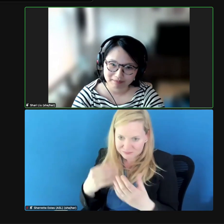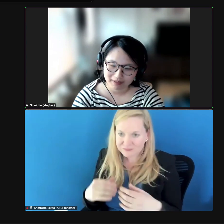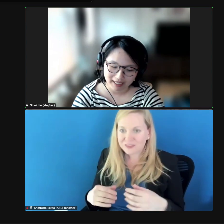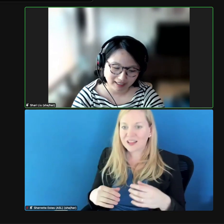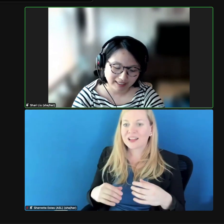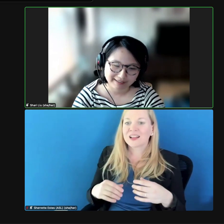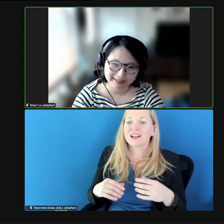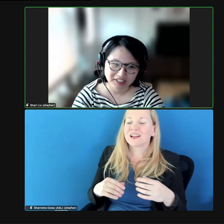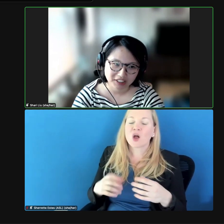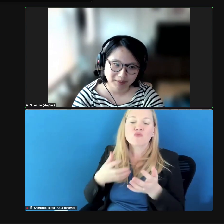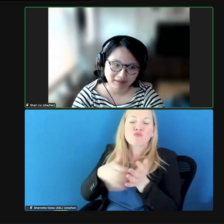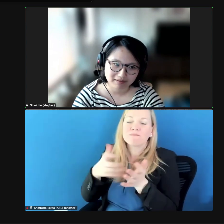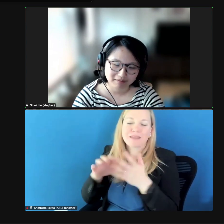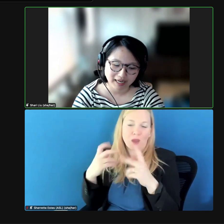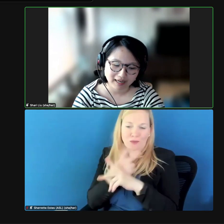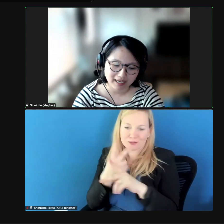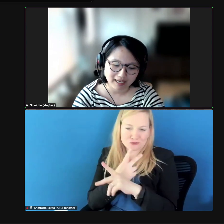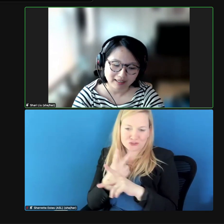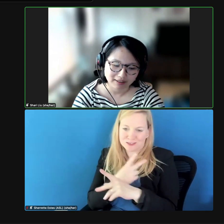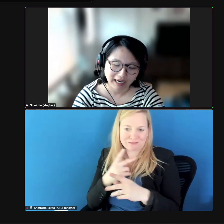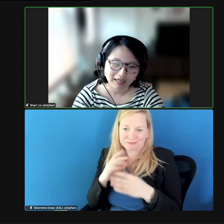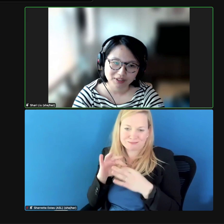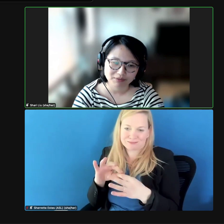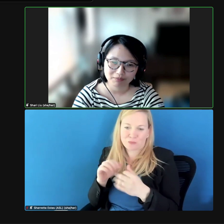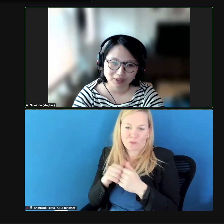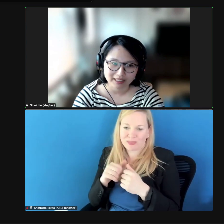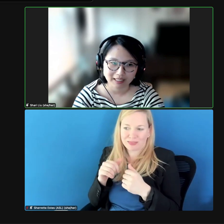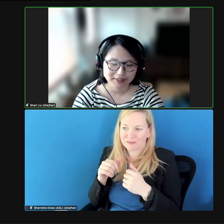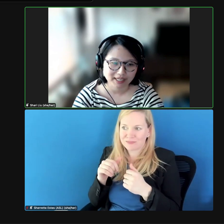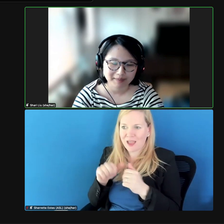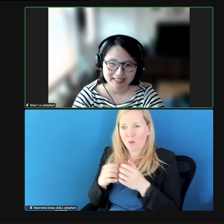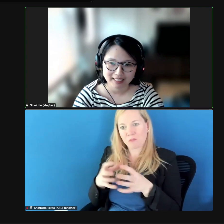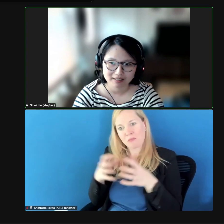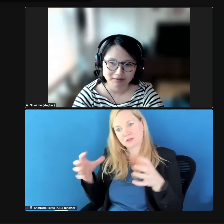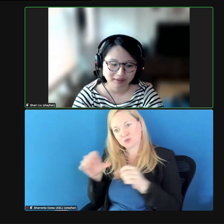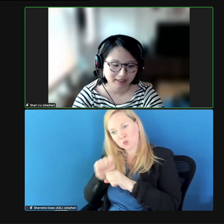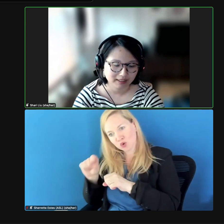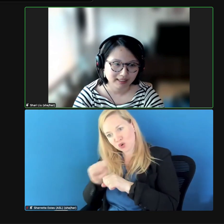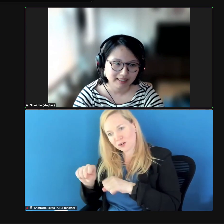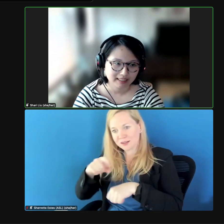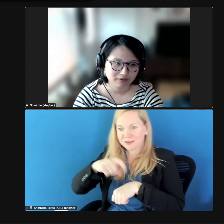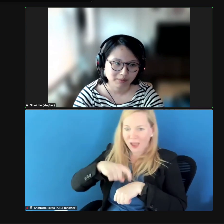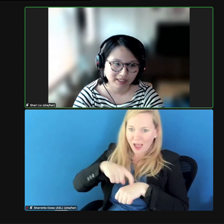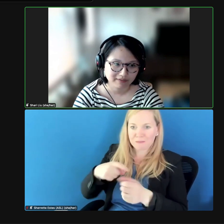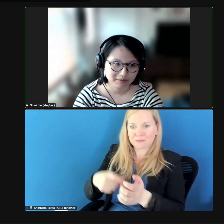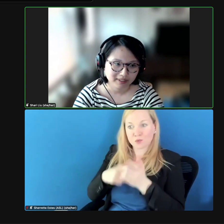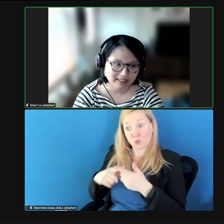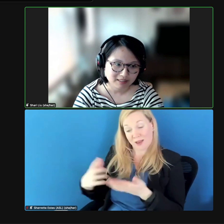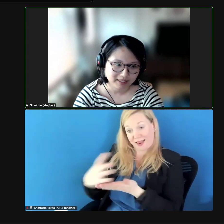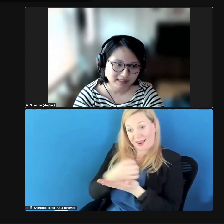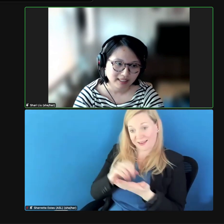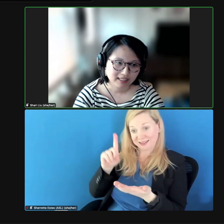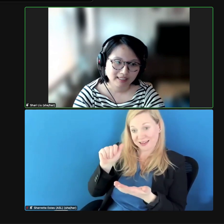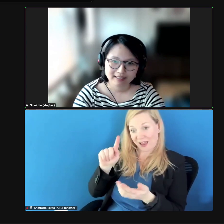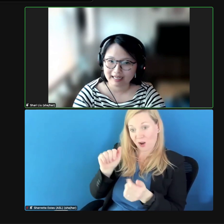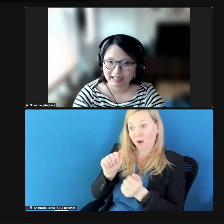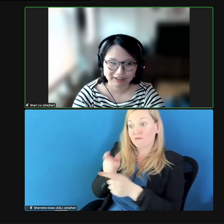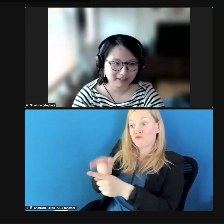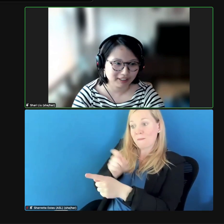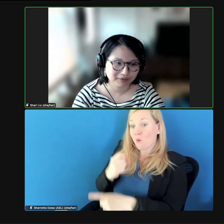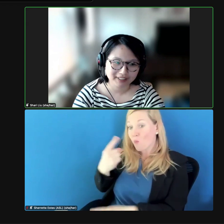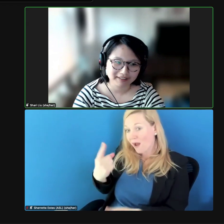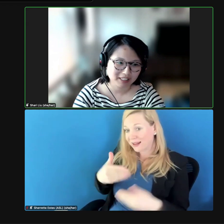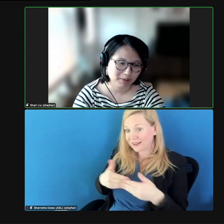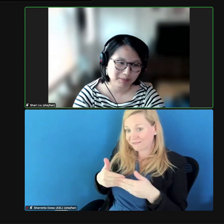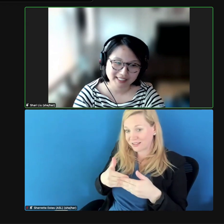envelope calculation about how much work and how much time it takes to really collect data from one infant participant. You